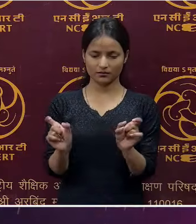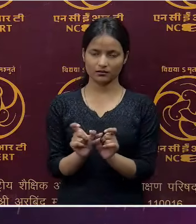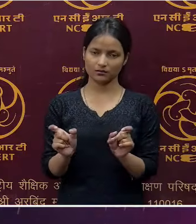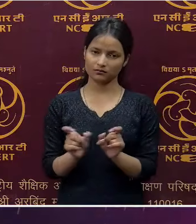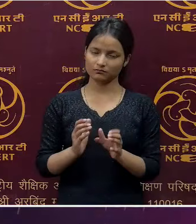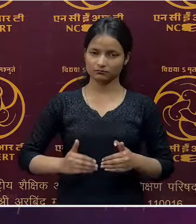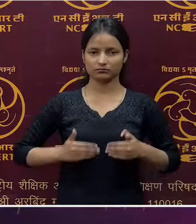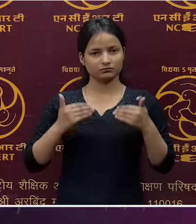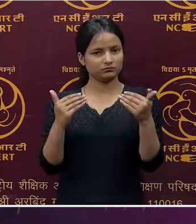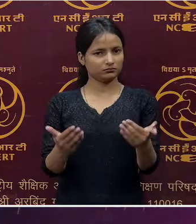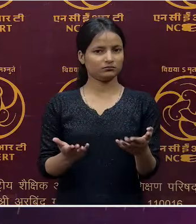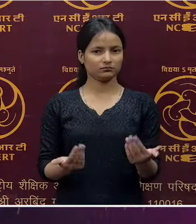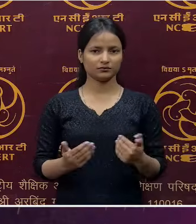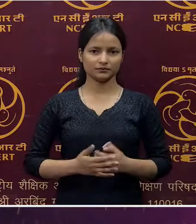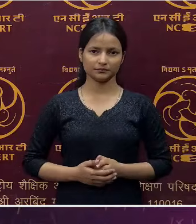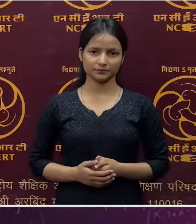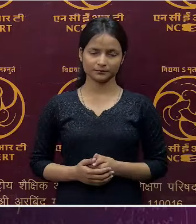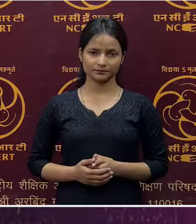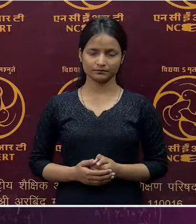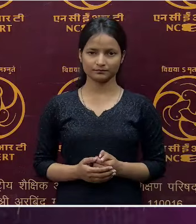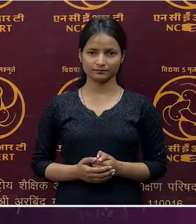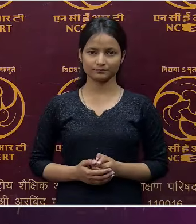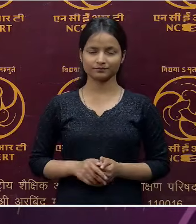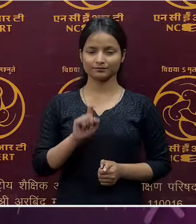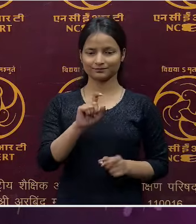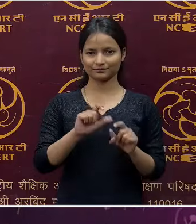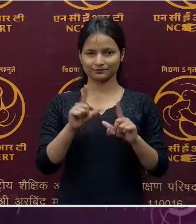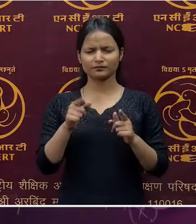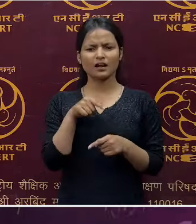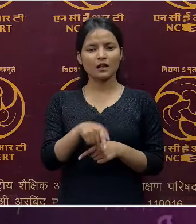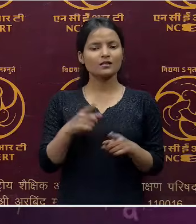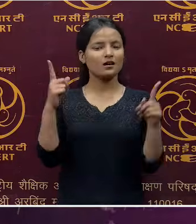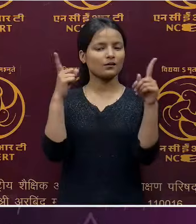to the next. Now this is the tricky question.